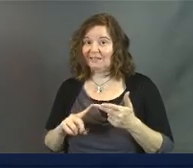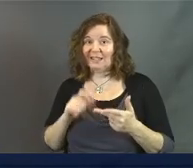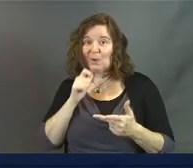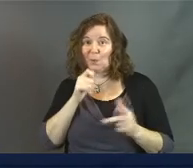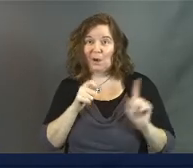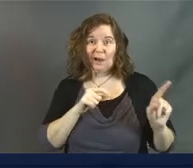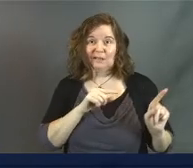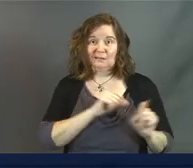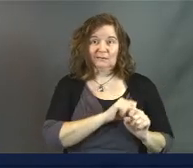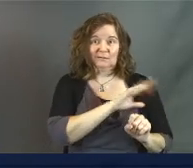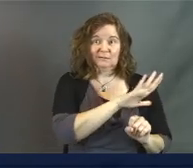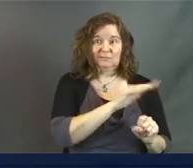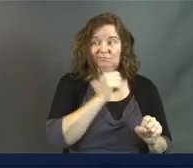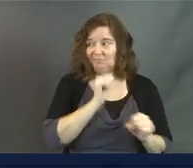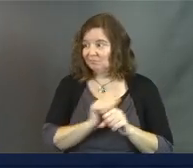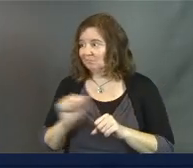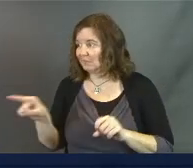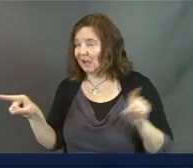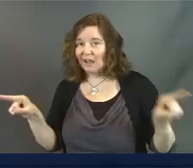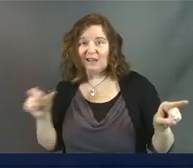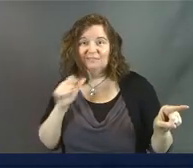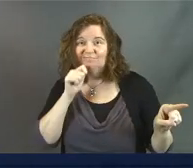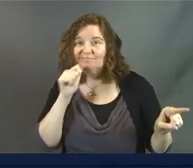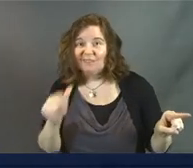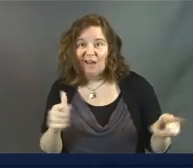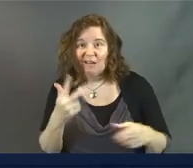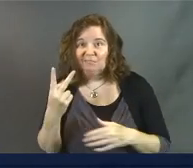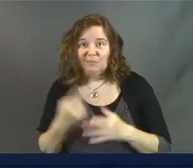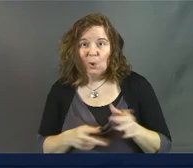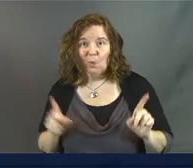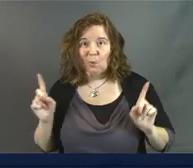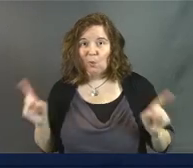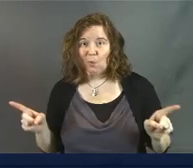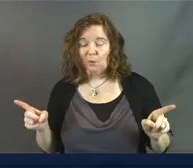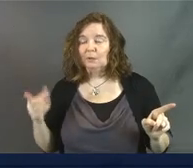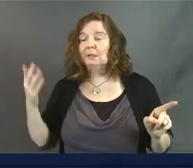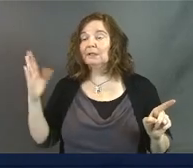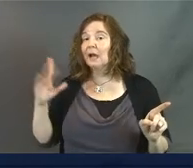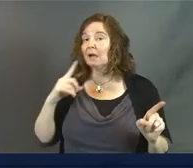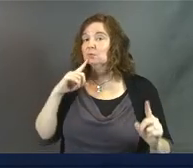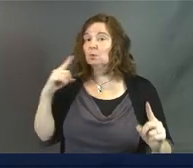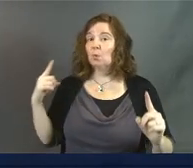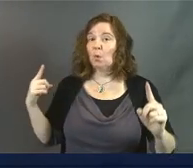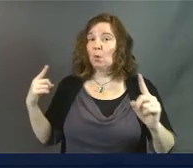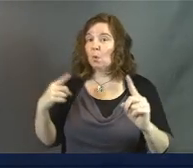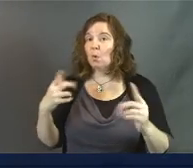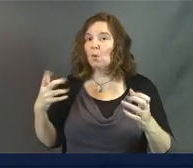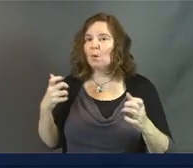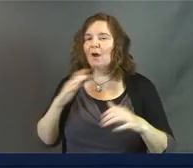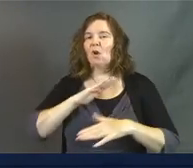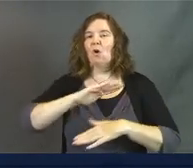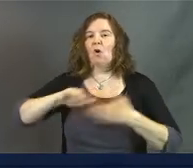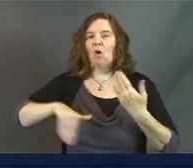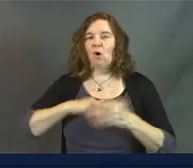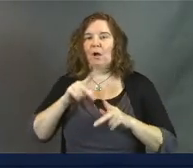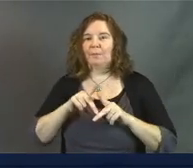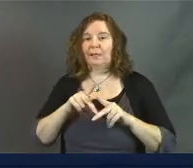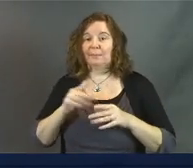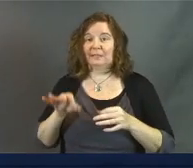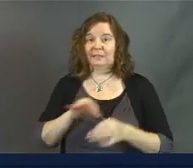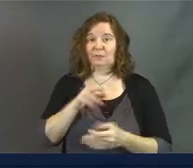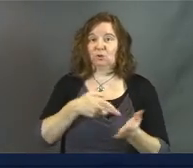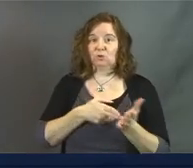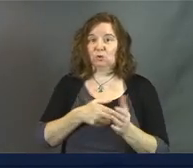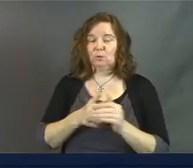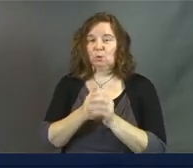it wasn't Mount Gerizim and it wasn't Mount Zion in Jerusalem. What God ultimately wanted was all people in spirit